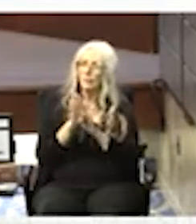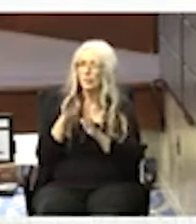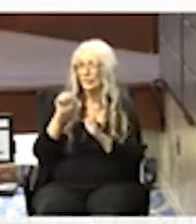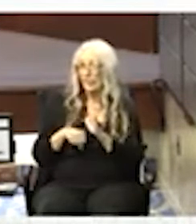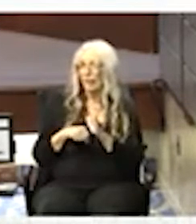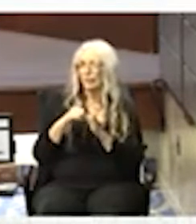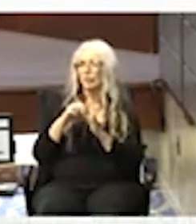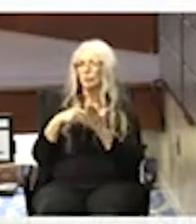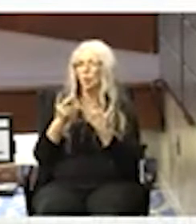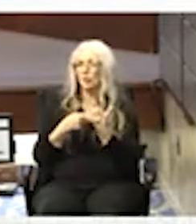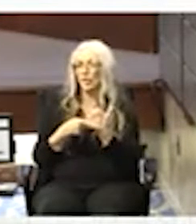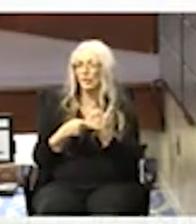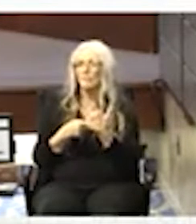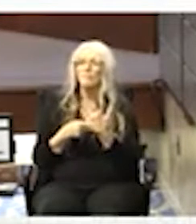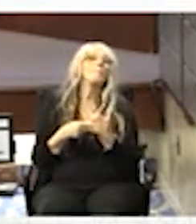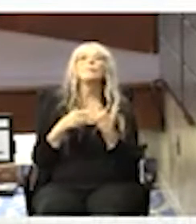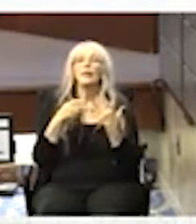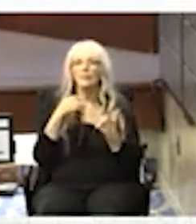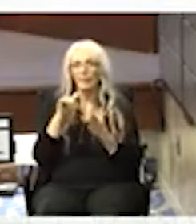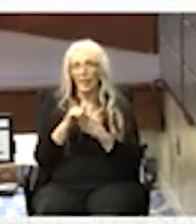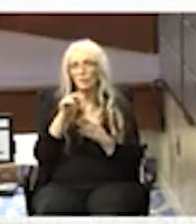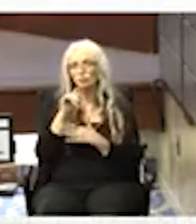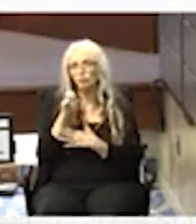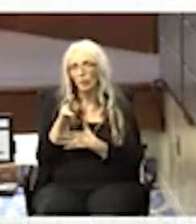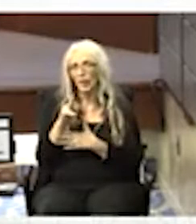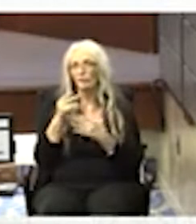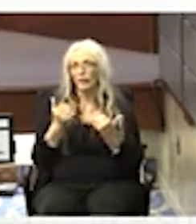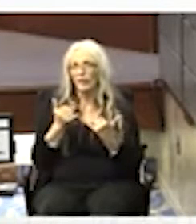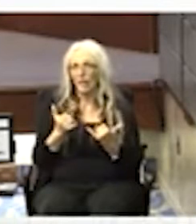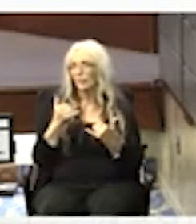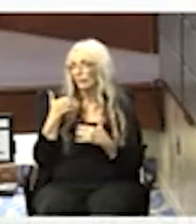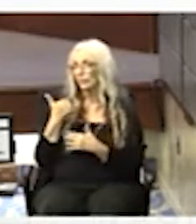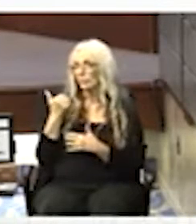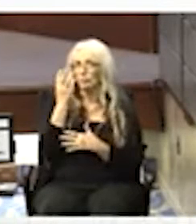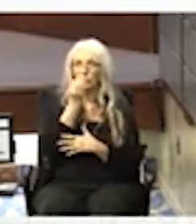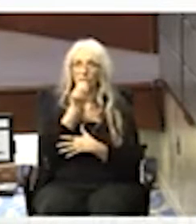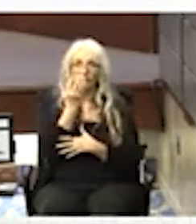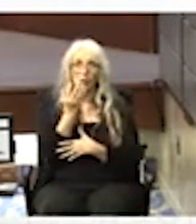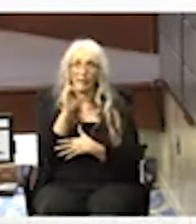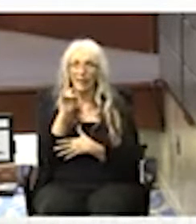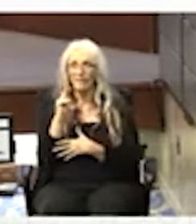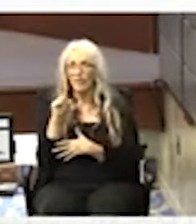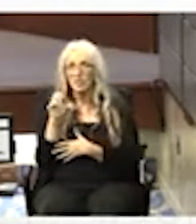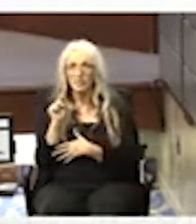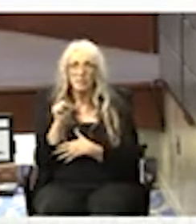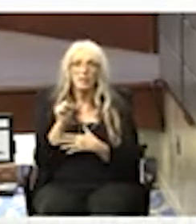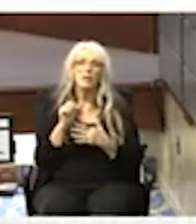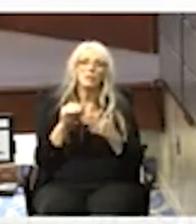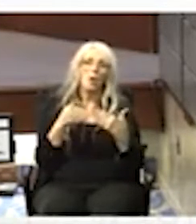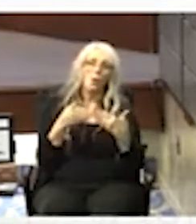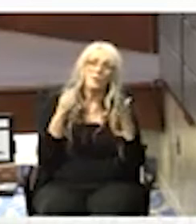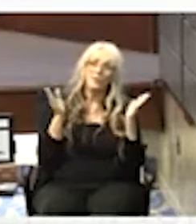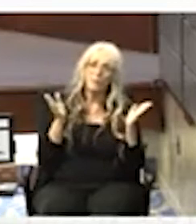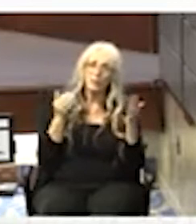of the project, the existing track and field, and then this beautiful blank canvas to a certain extent of open